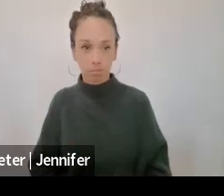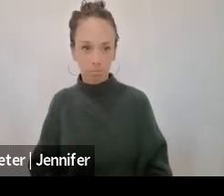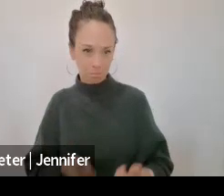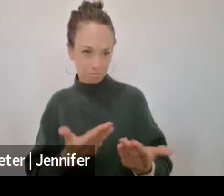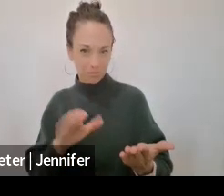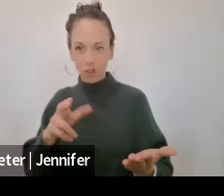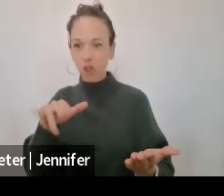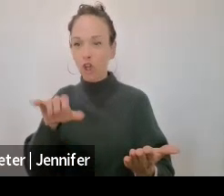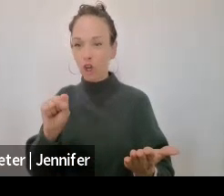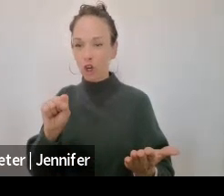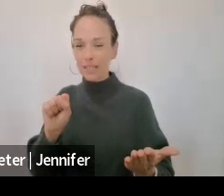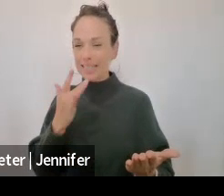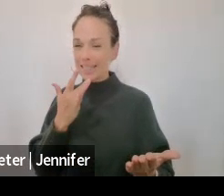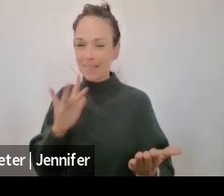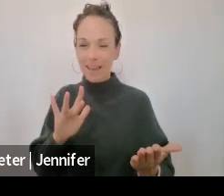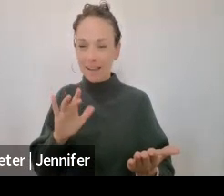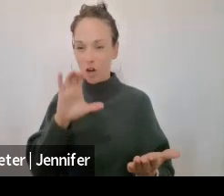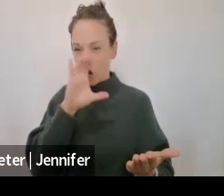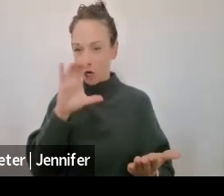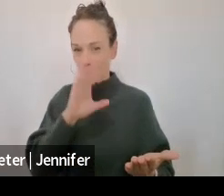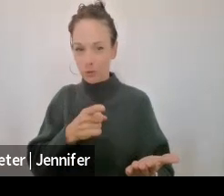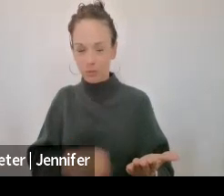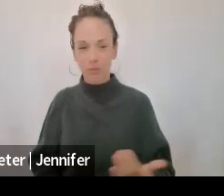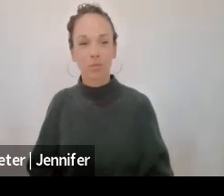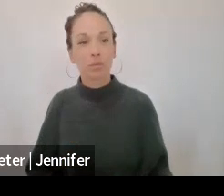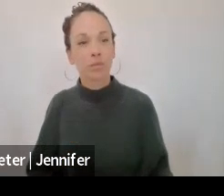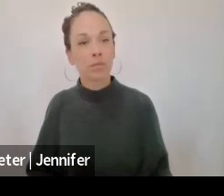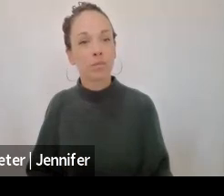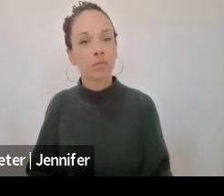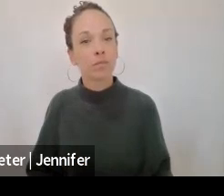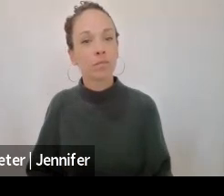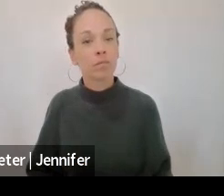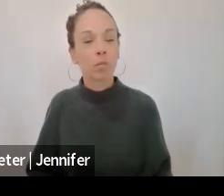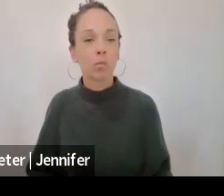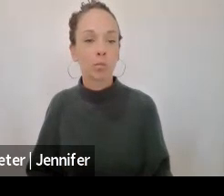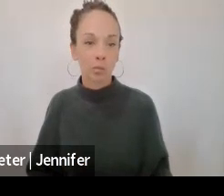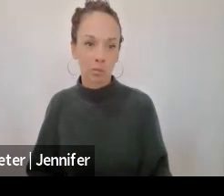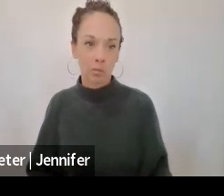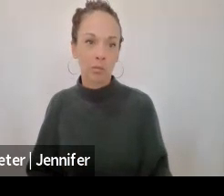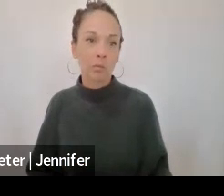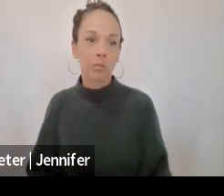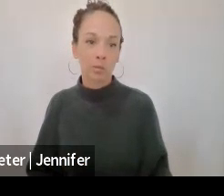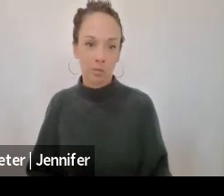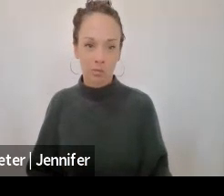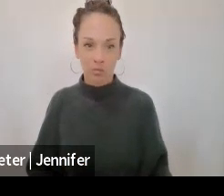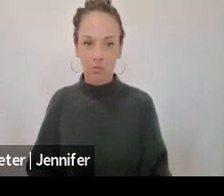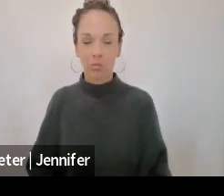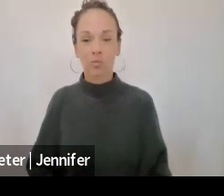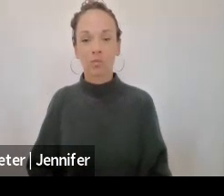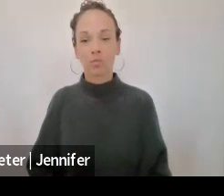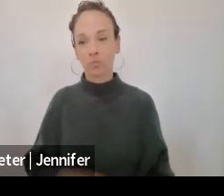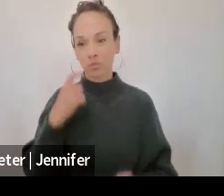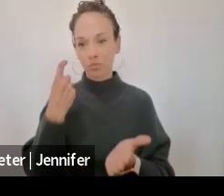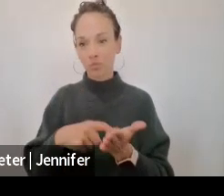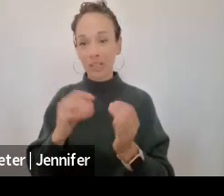this is Chris's most favorite cartoon here. And you'll notice that while teachers are they're excellent